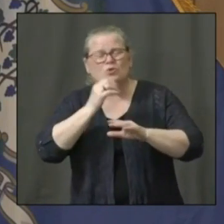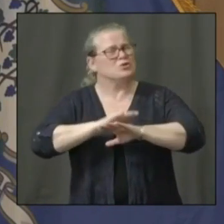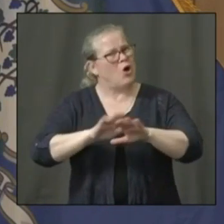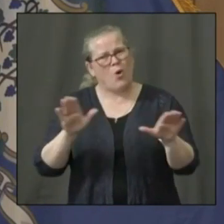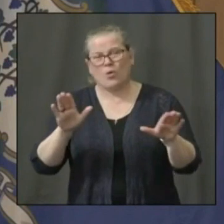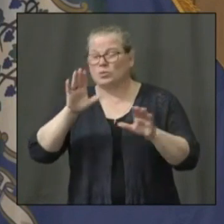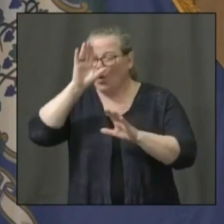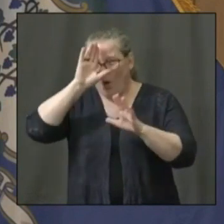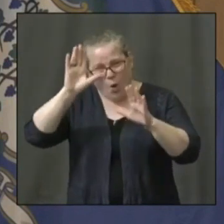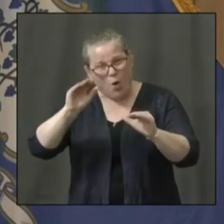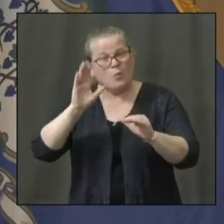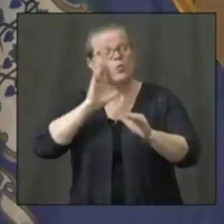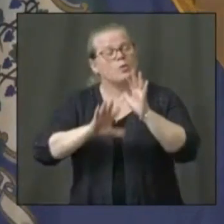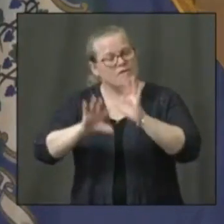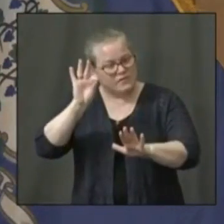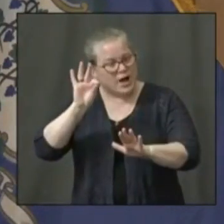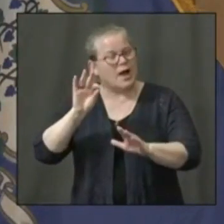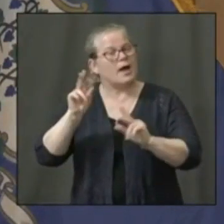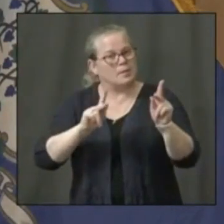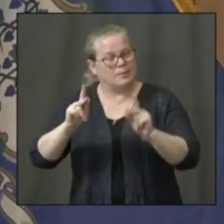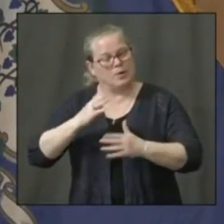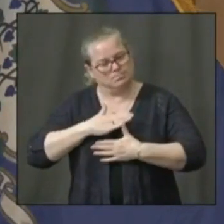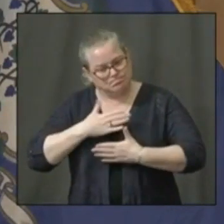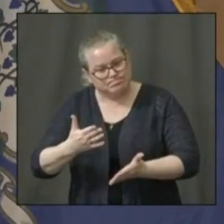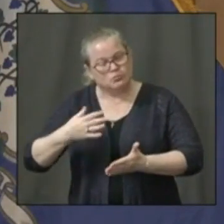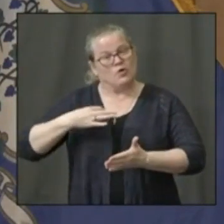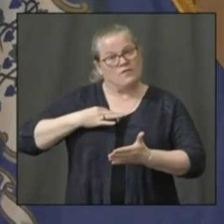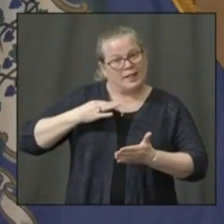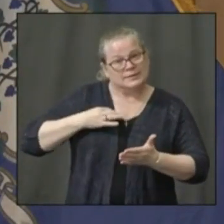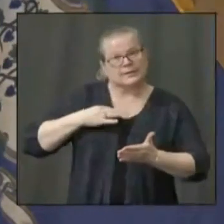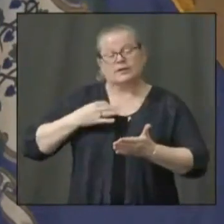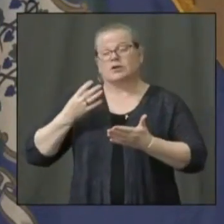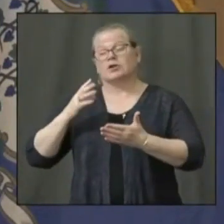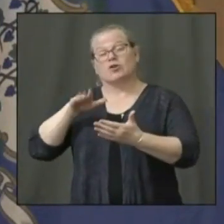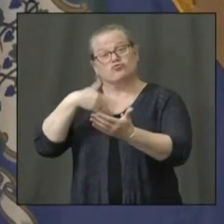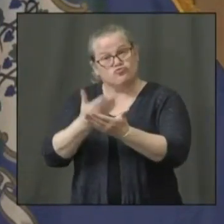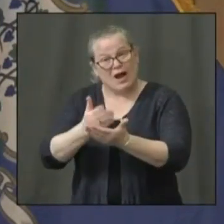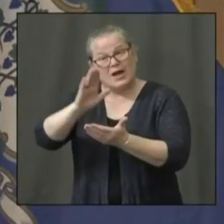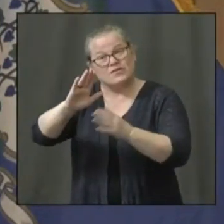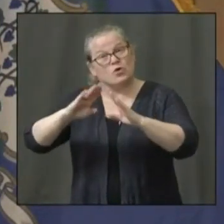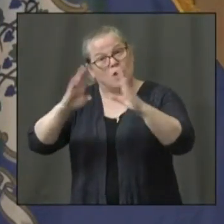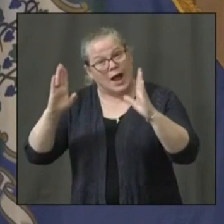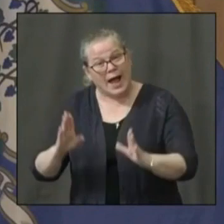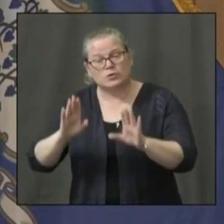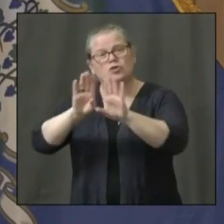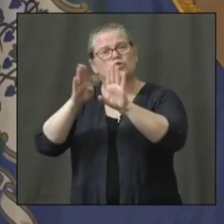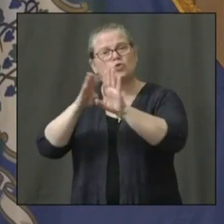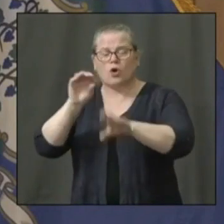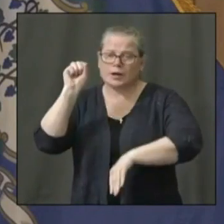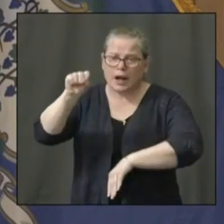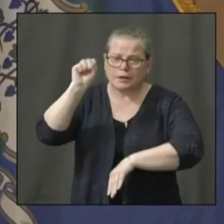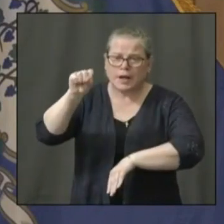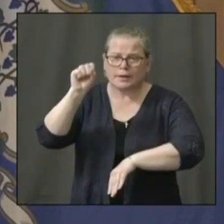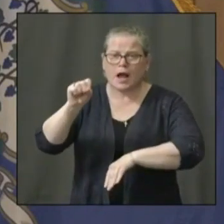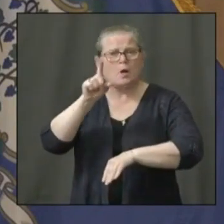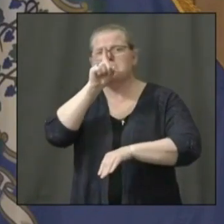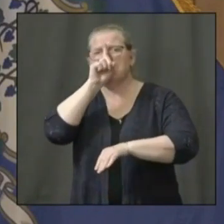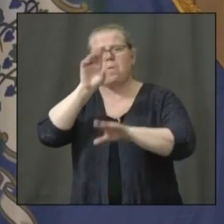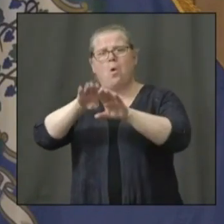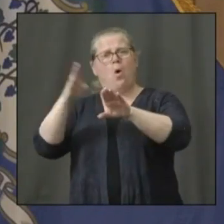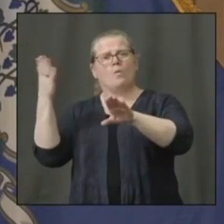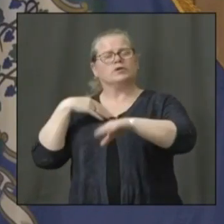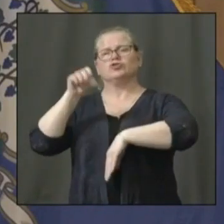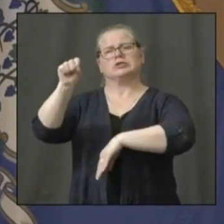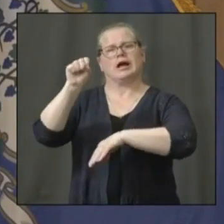find folks who can volunteer, knock on your door, drop off a meal, do some shopping for you. And one of the things we're trying to do with